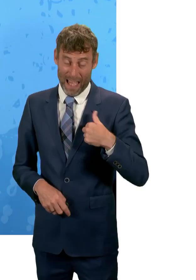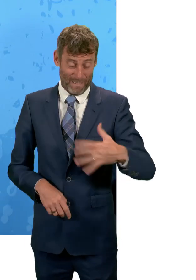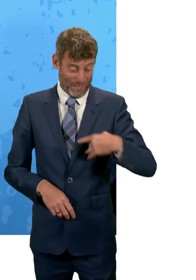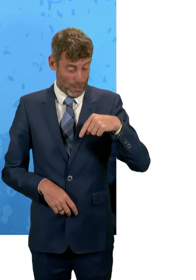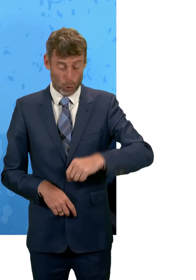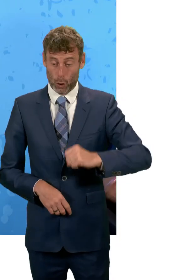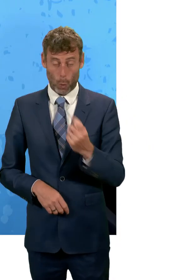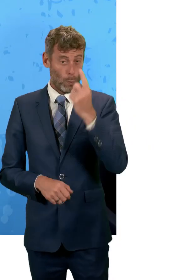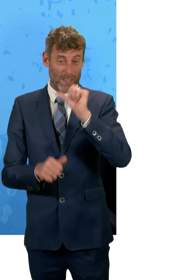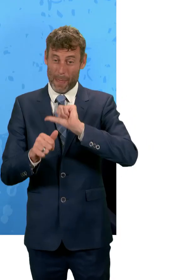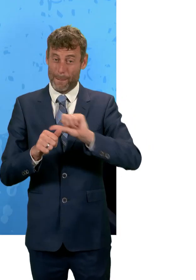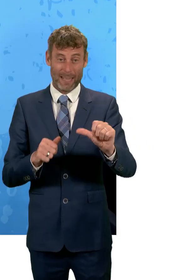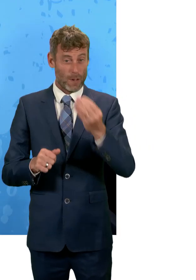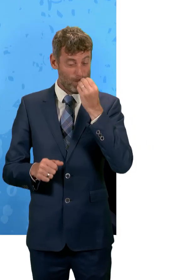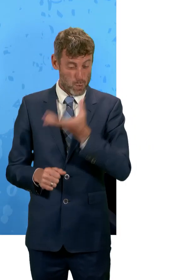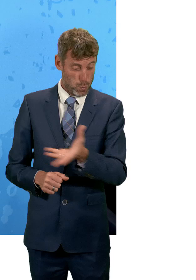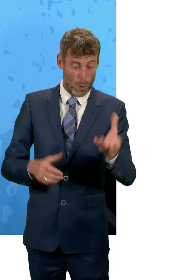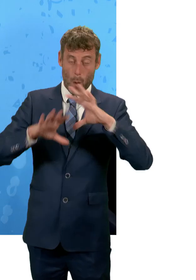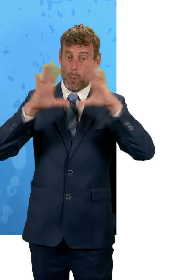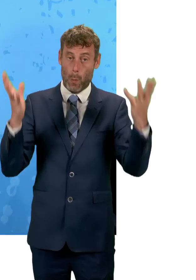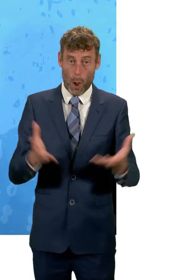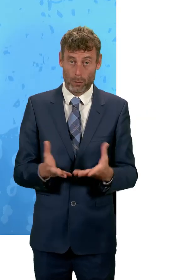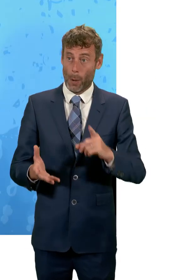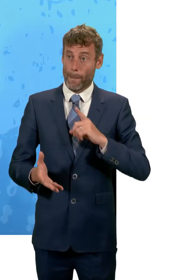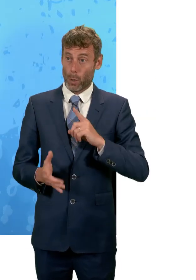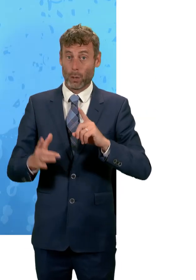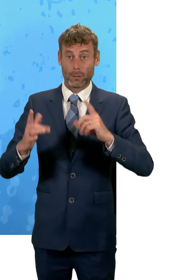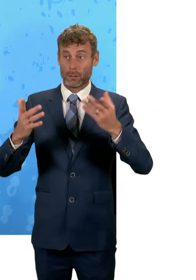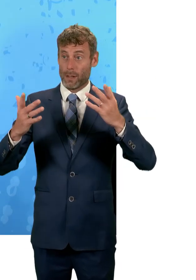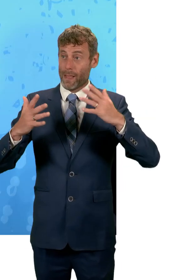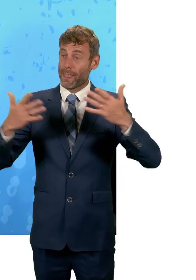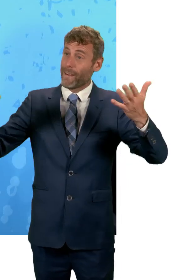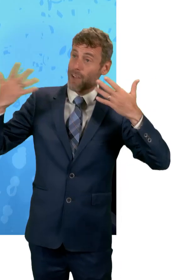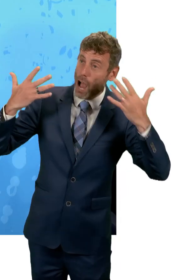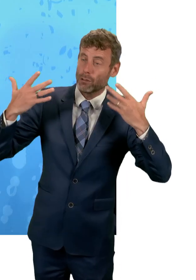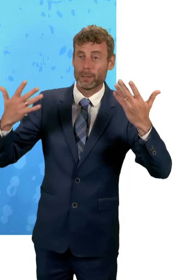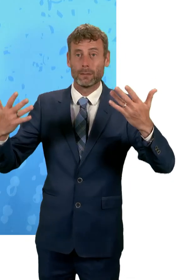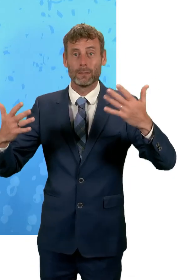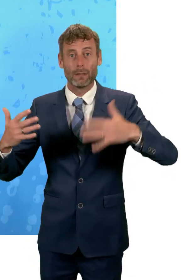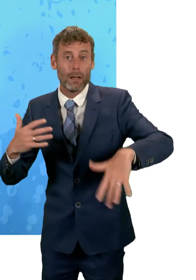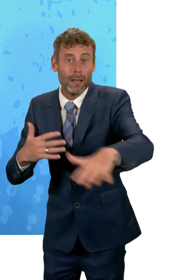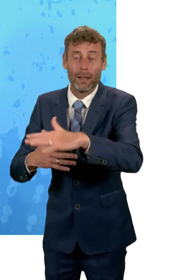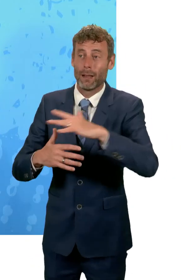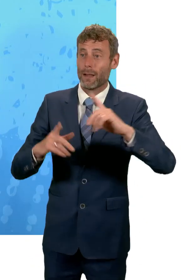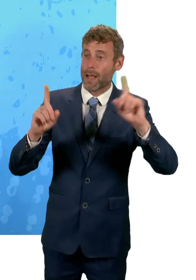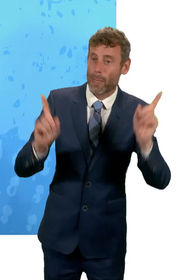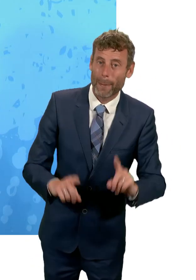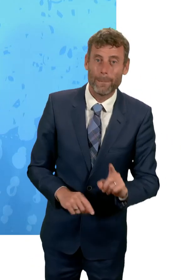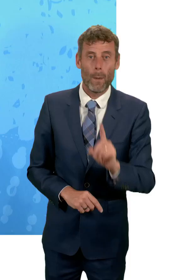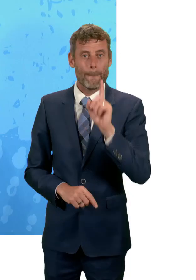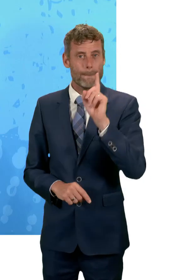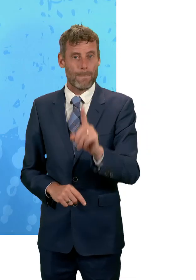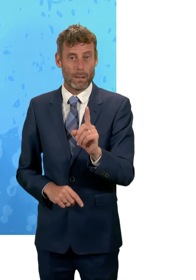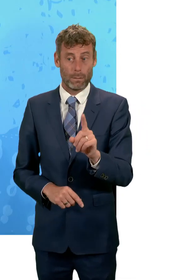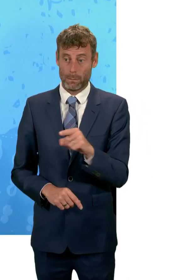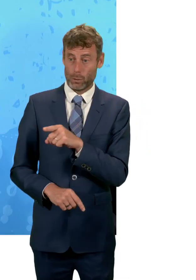in the world, and it's people, environment, it's weather, it's all the other things that we've got in this part of the world, but no one can cook it and no one buys